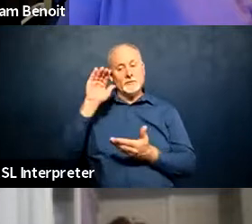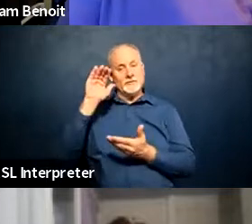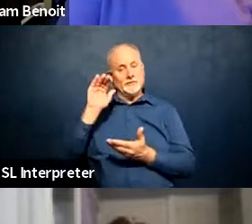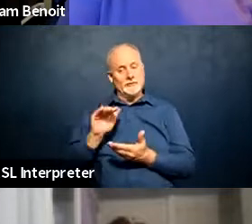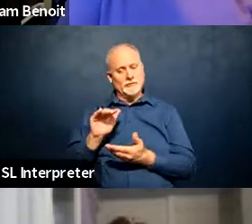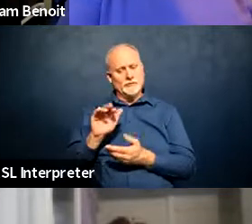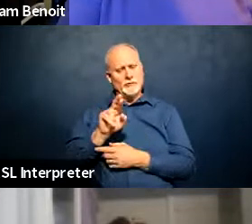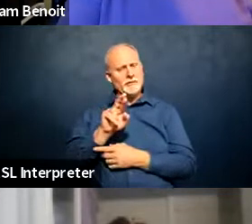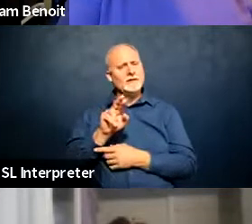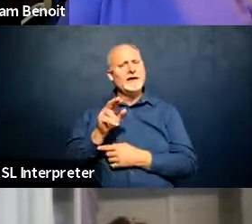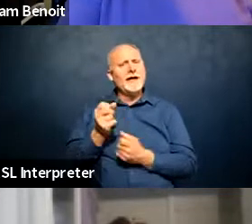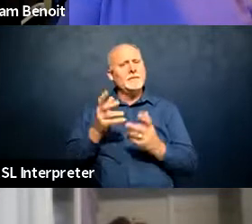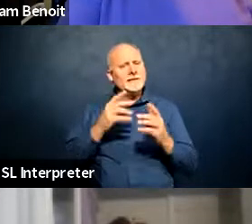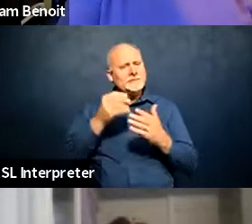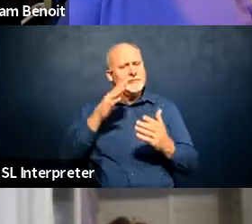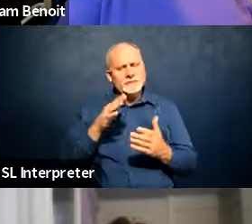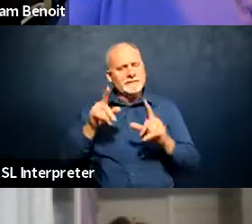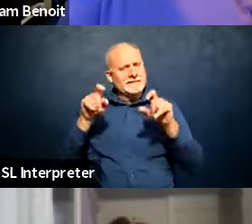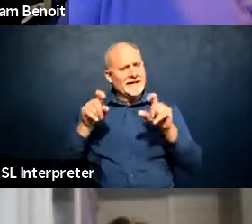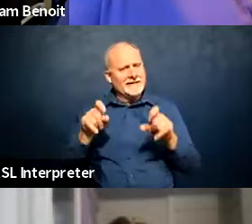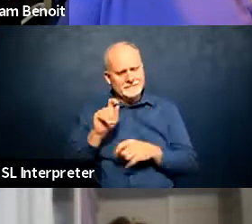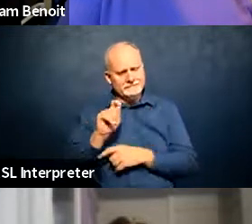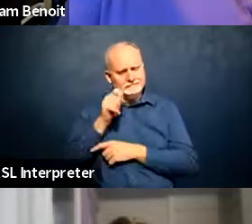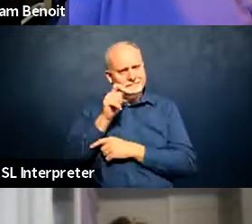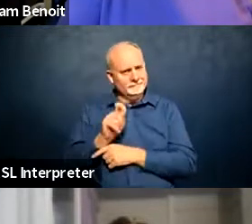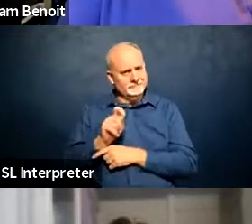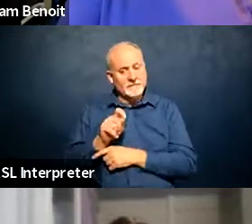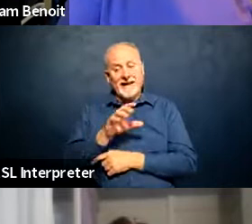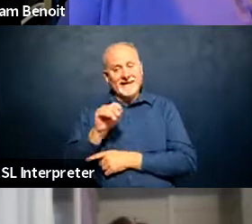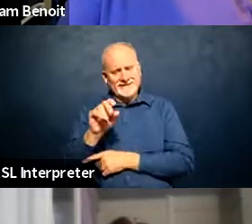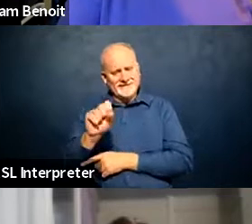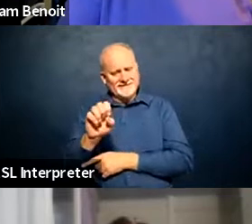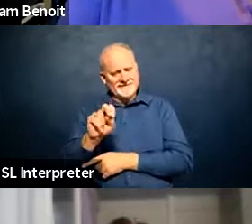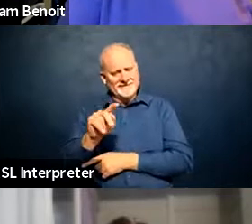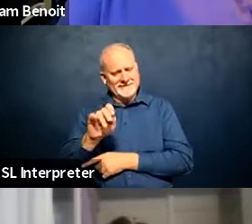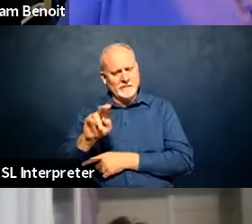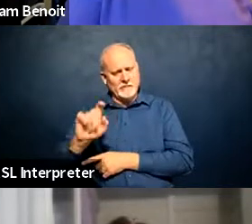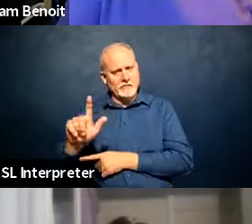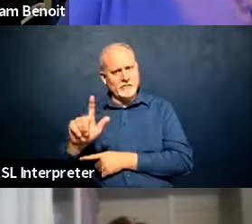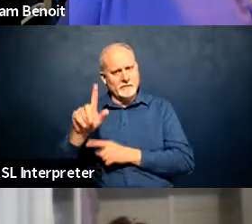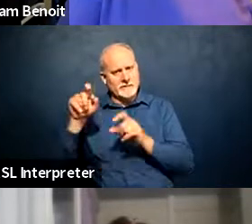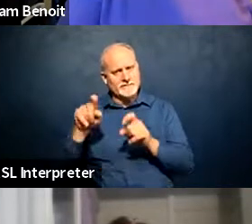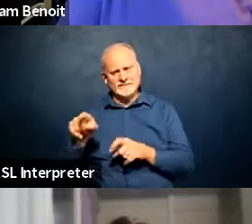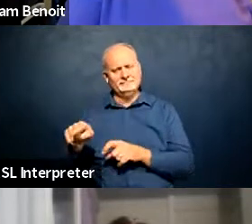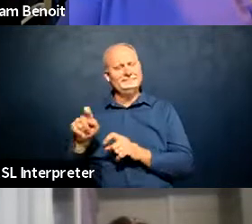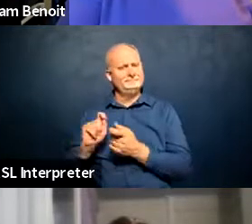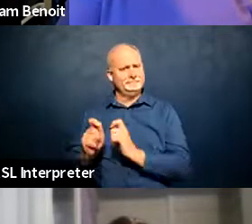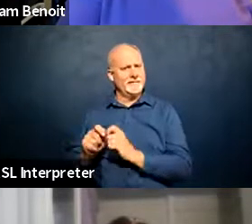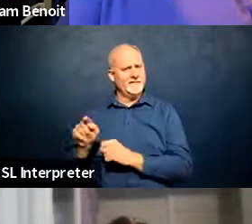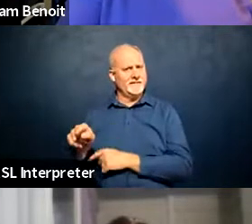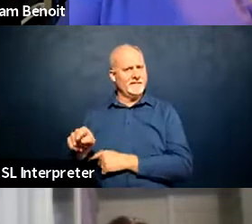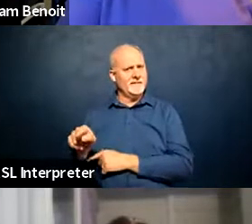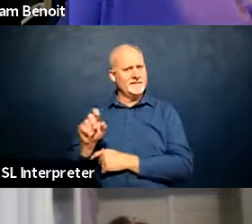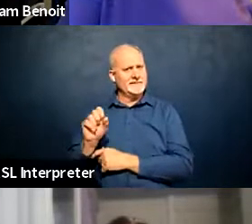re-entry test number and that the sentinel testing process, we realized needed to be modified. And